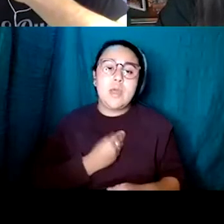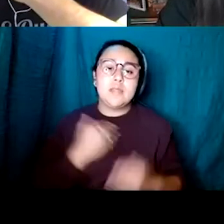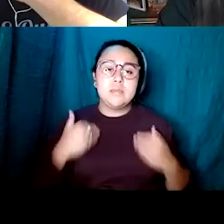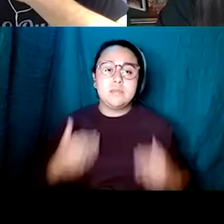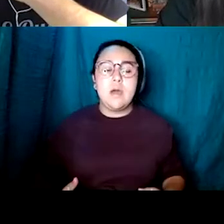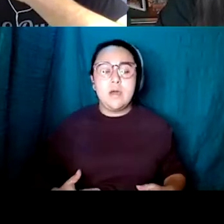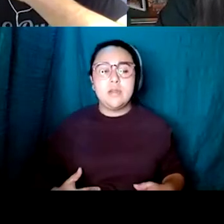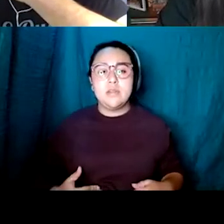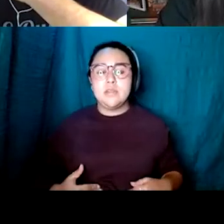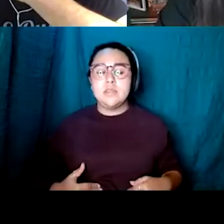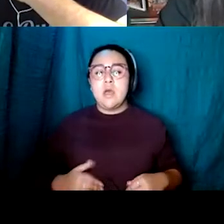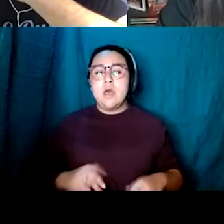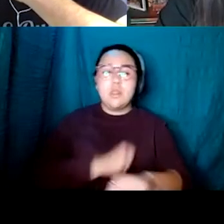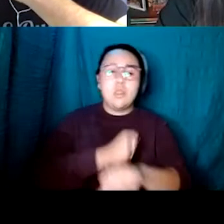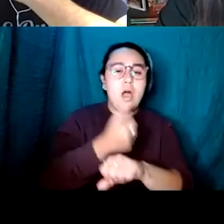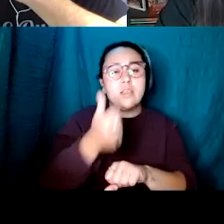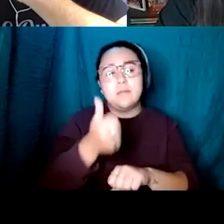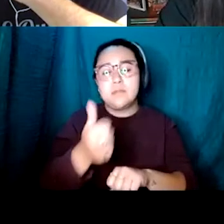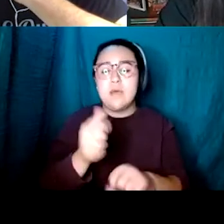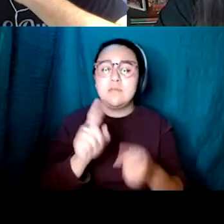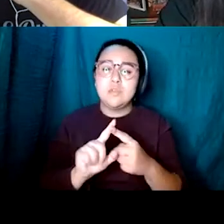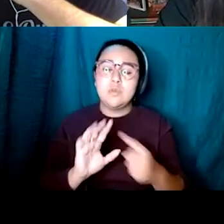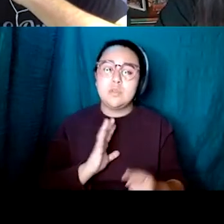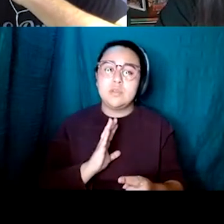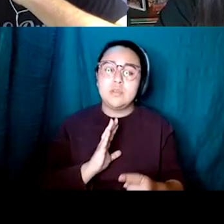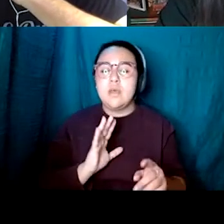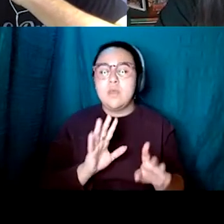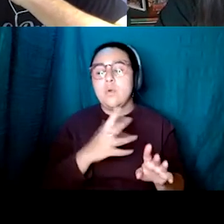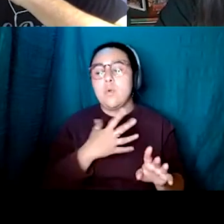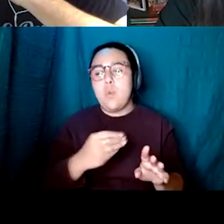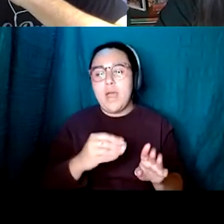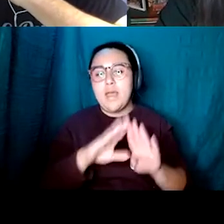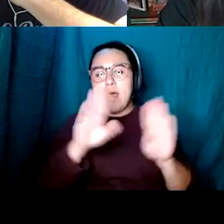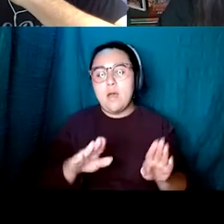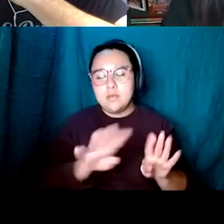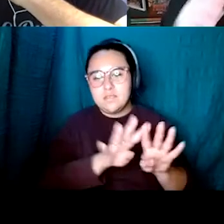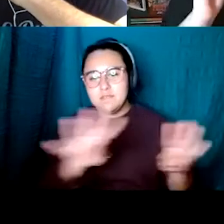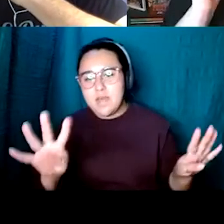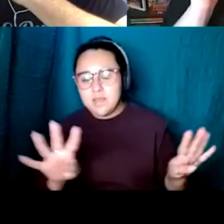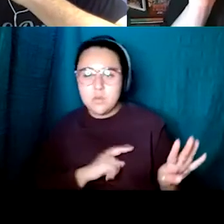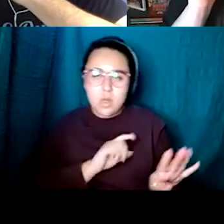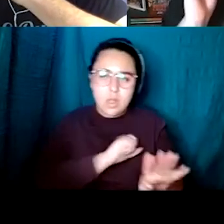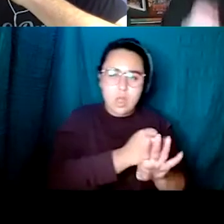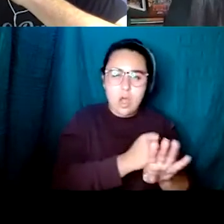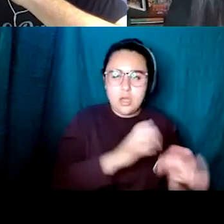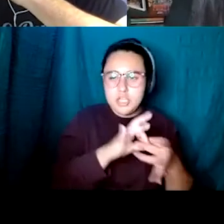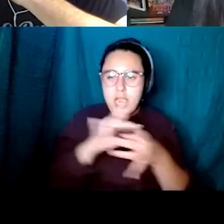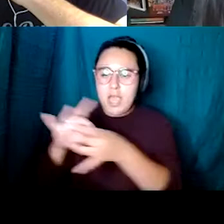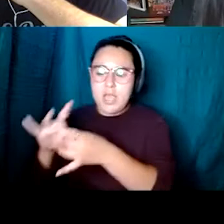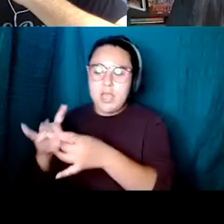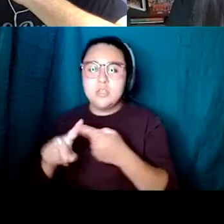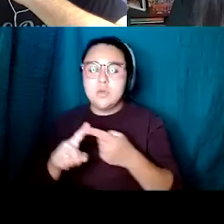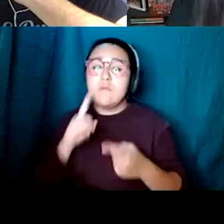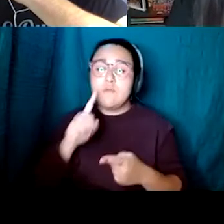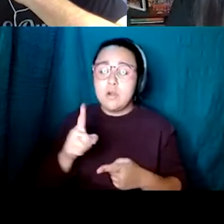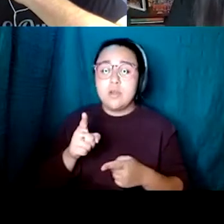White House fence during the AIDS crisis, committed and were arrested for acts of civil disobedience. Our fat and